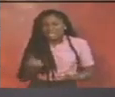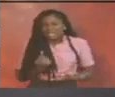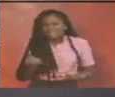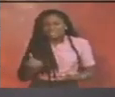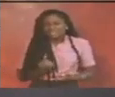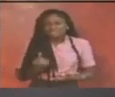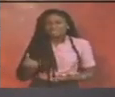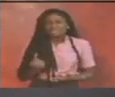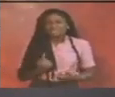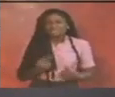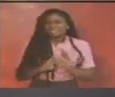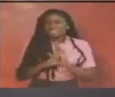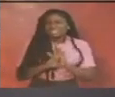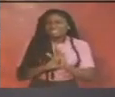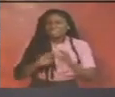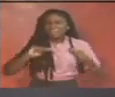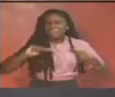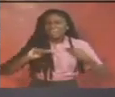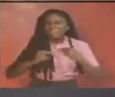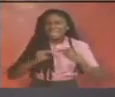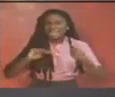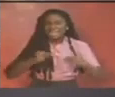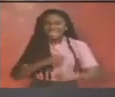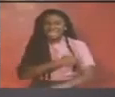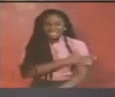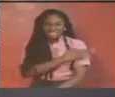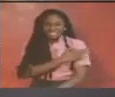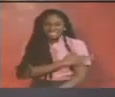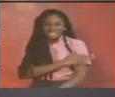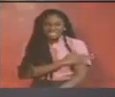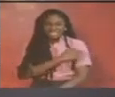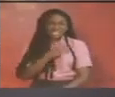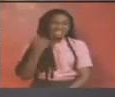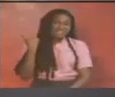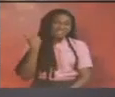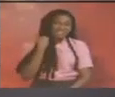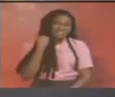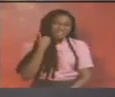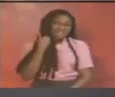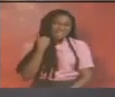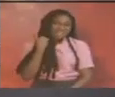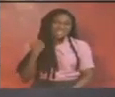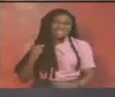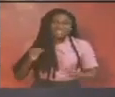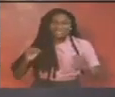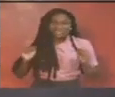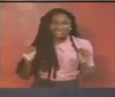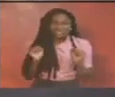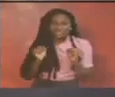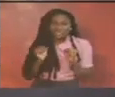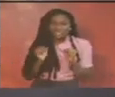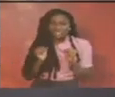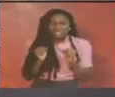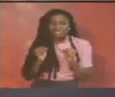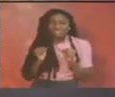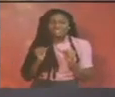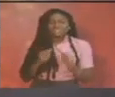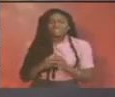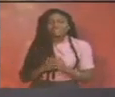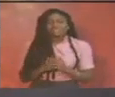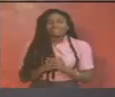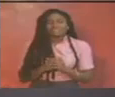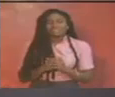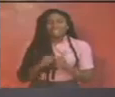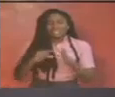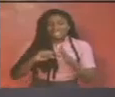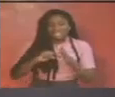which would be pain at the injection site, fever, and chills. This, again, I reiterate,